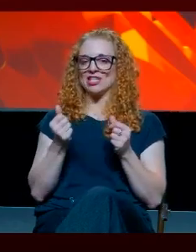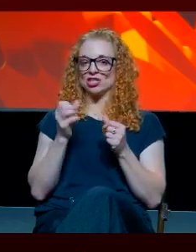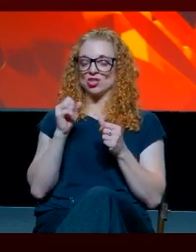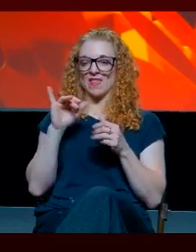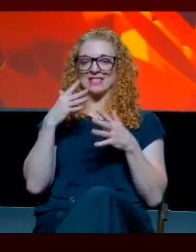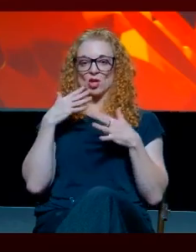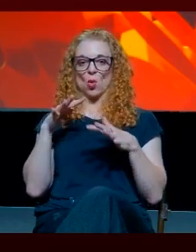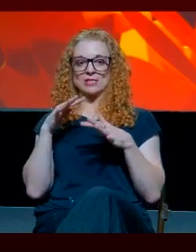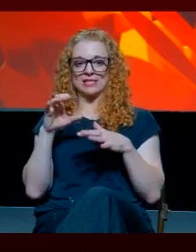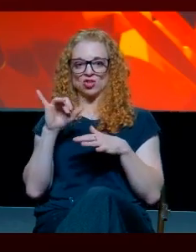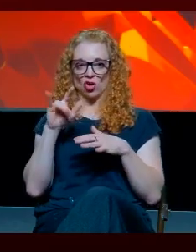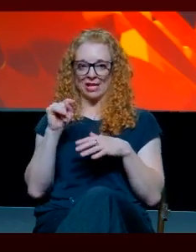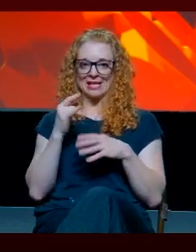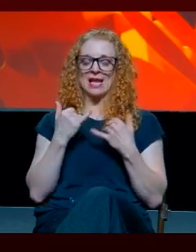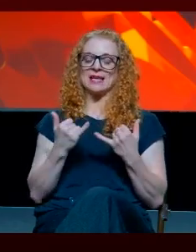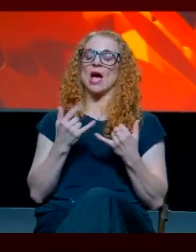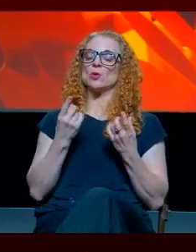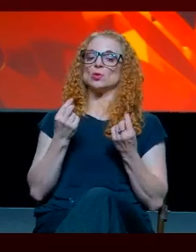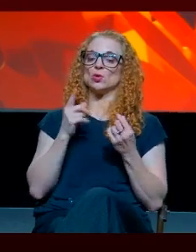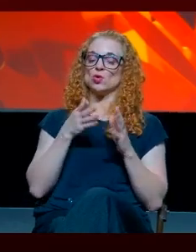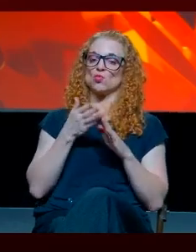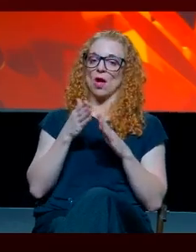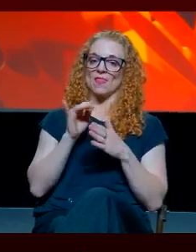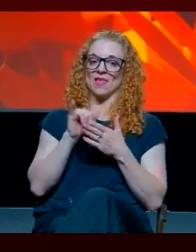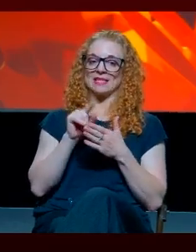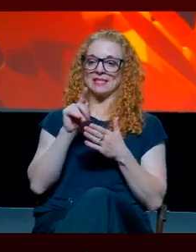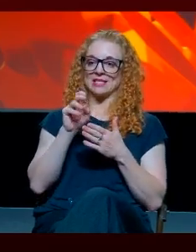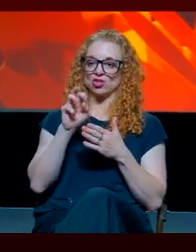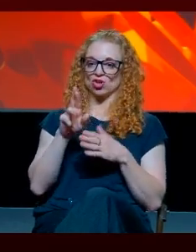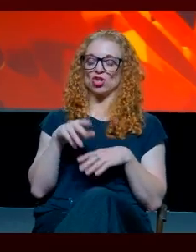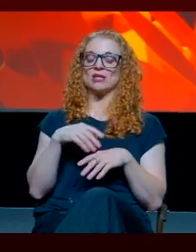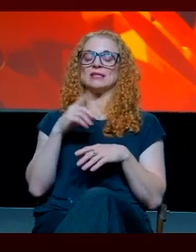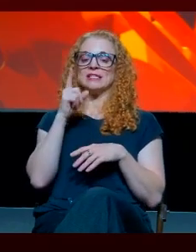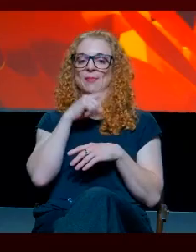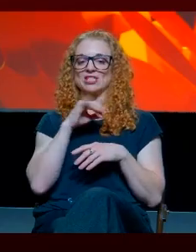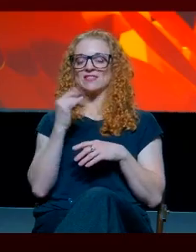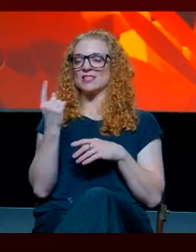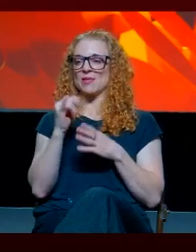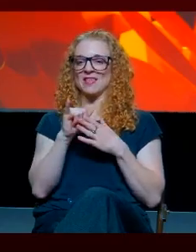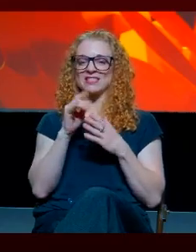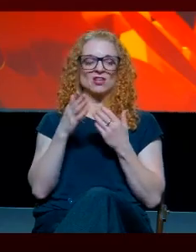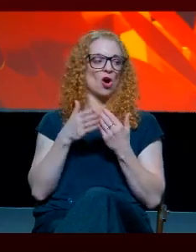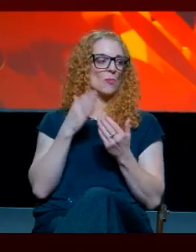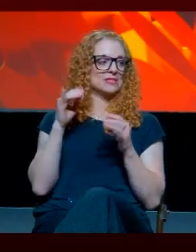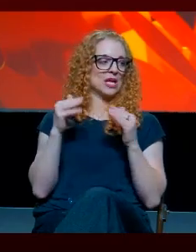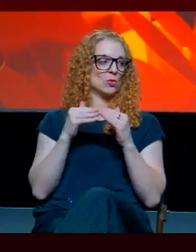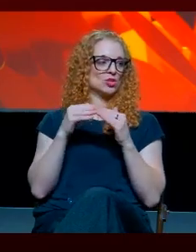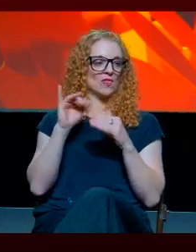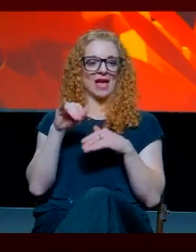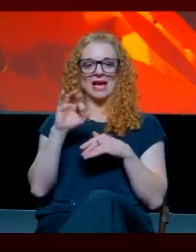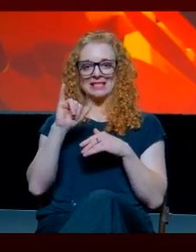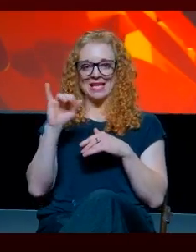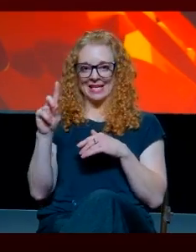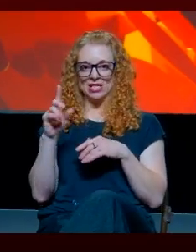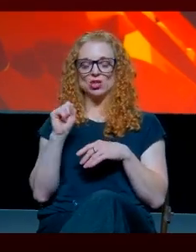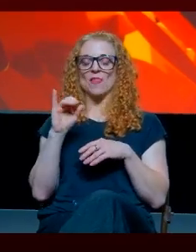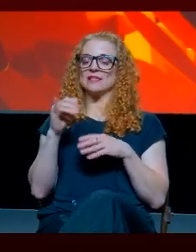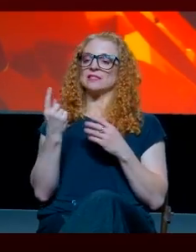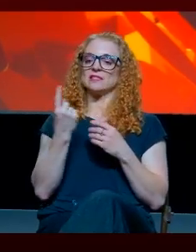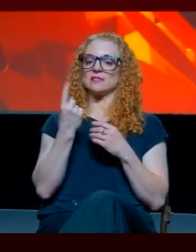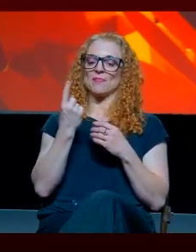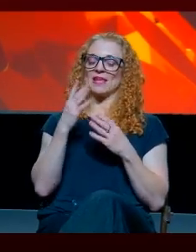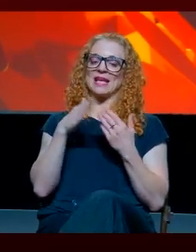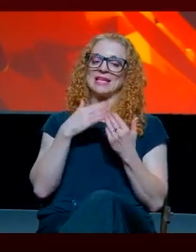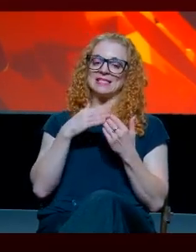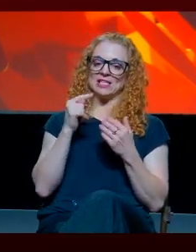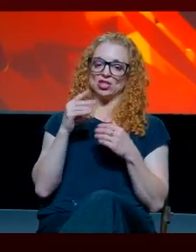circuit, and now what you do is you run a tensor simulation of something that is almost equal to the identity. So something that is easy to contract